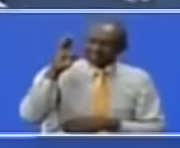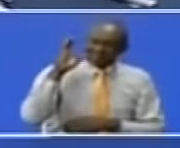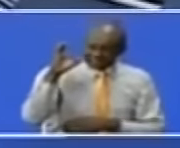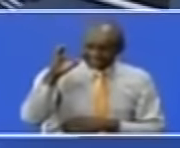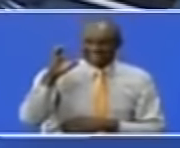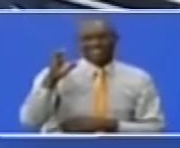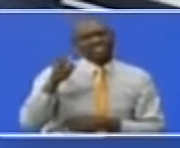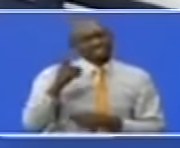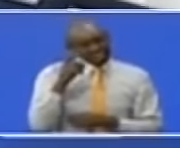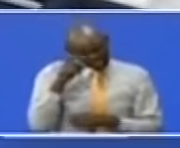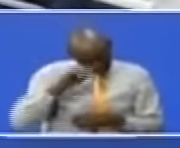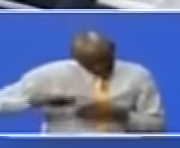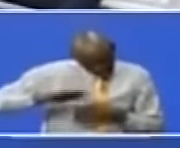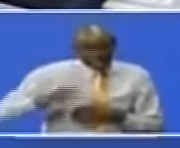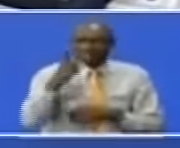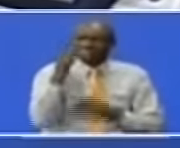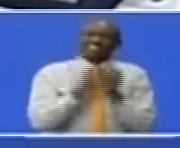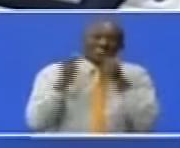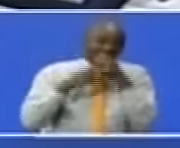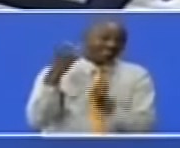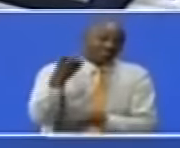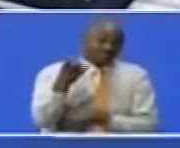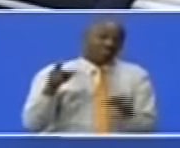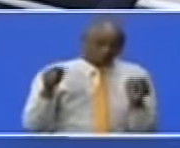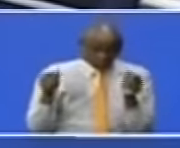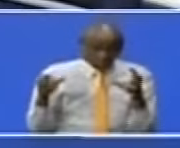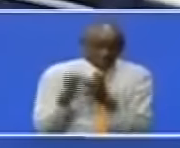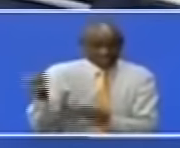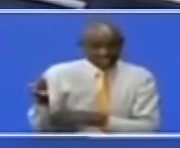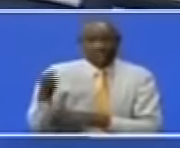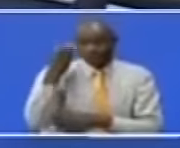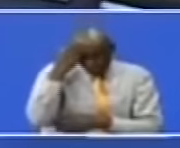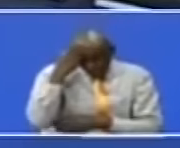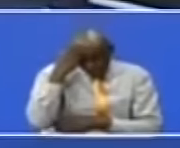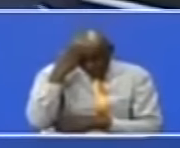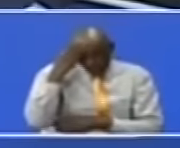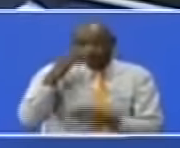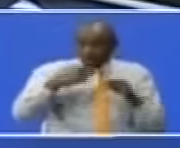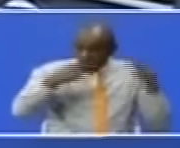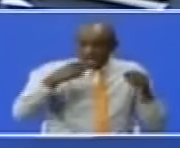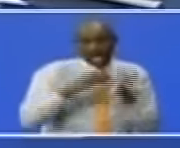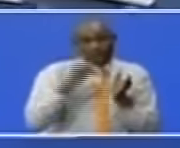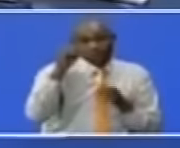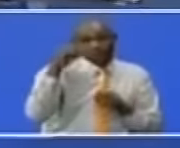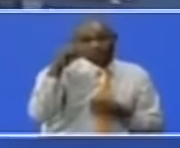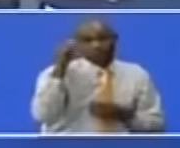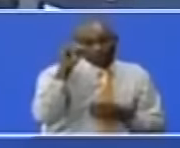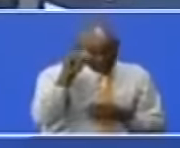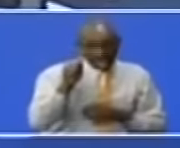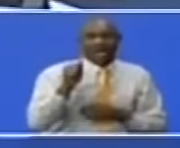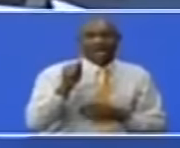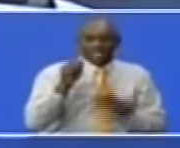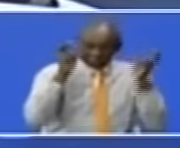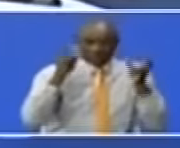months to come, they are conducting national elections. Remember, COD has the OCOA referendum issue targeting the